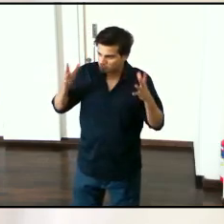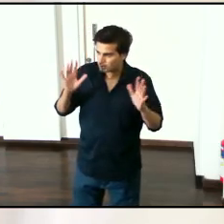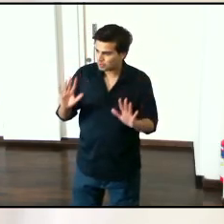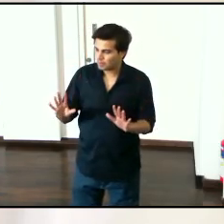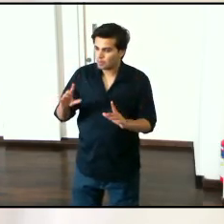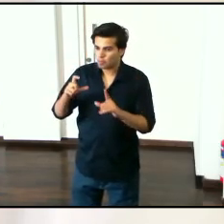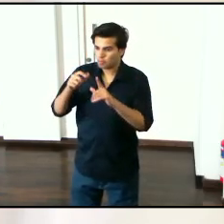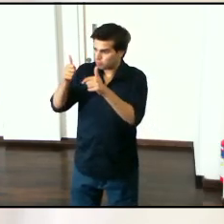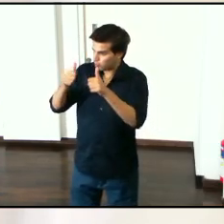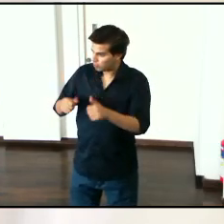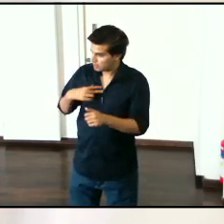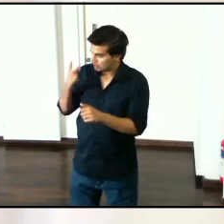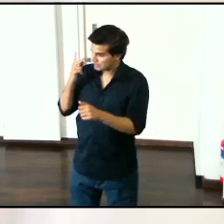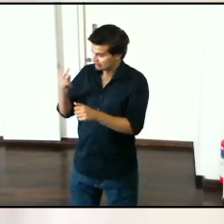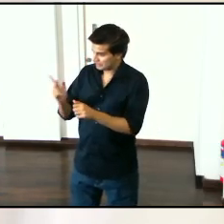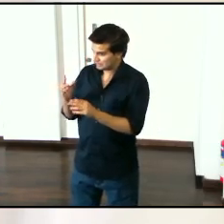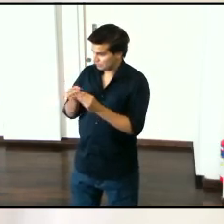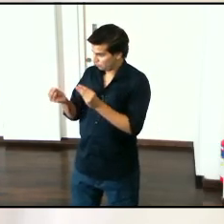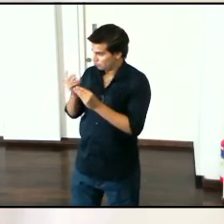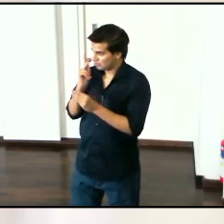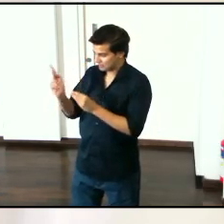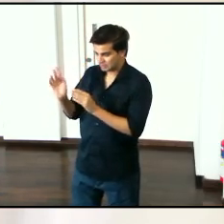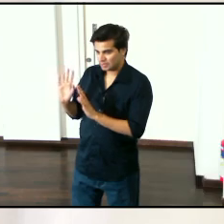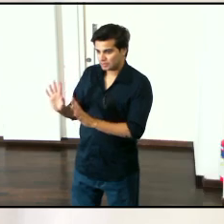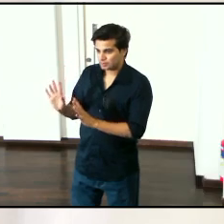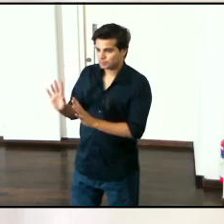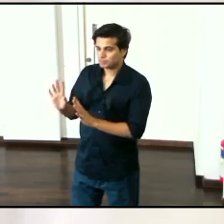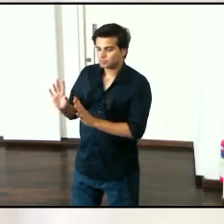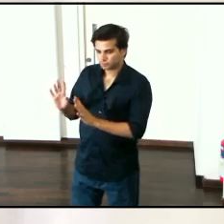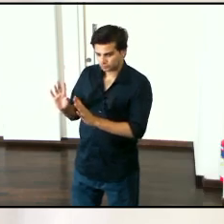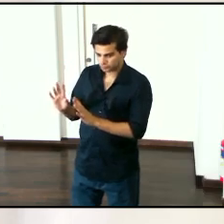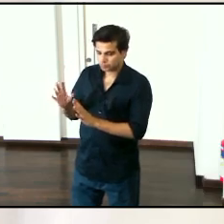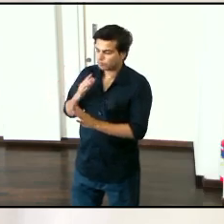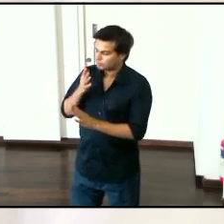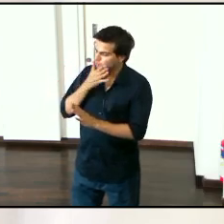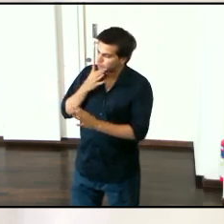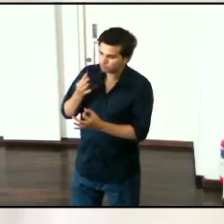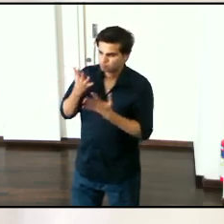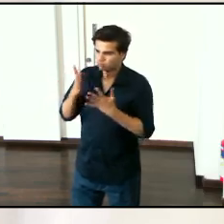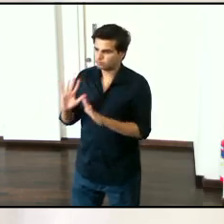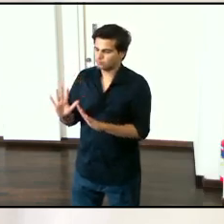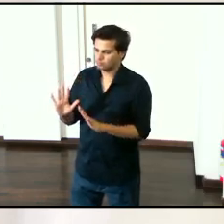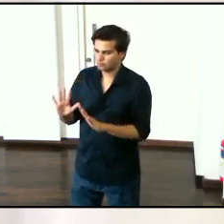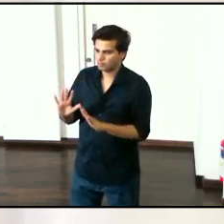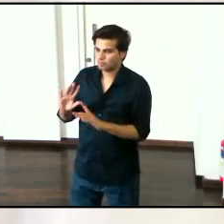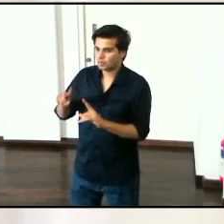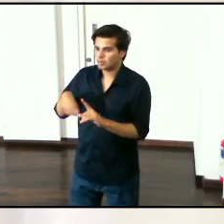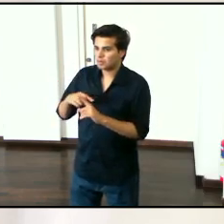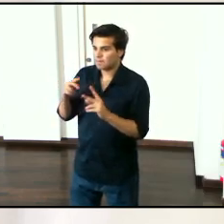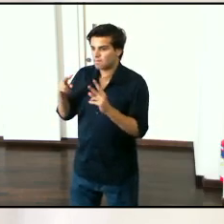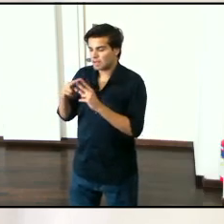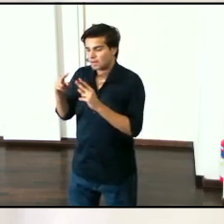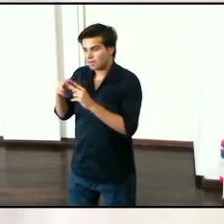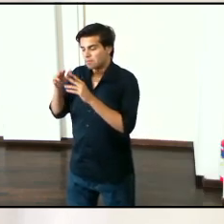of posters that you will see are very glossy and very, very well printed, and